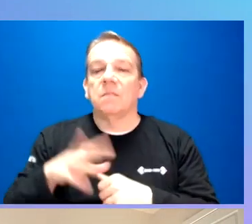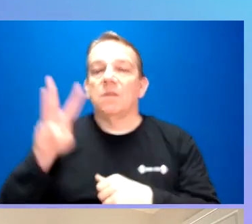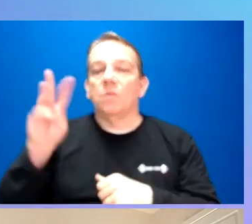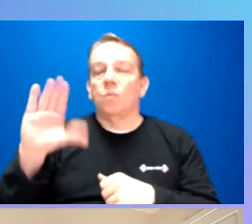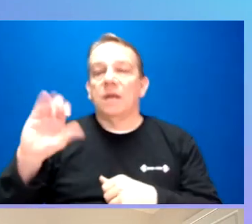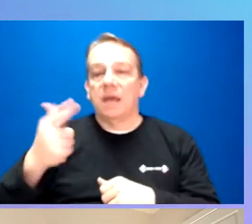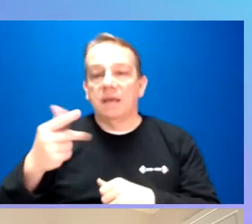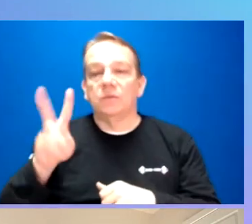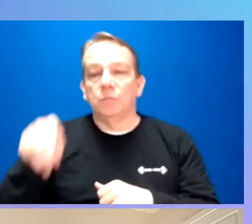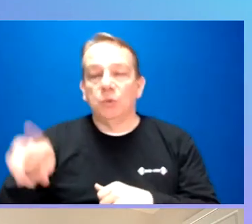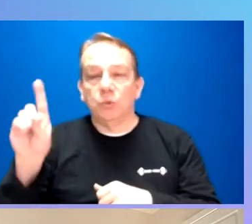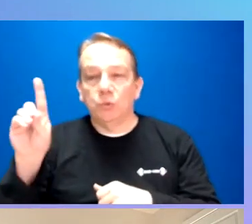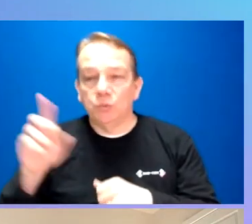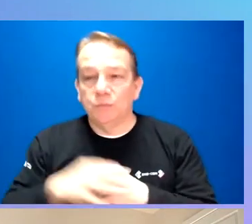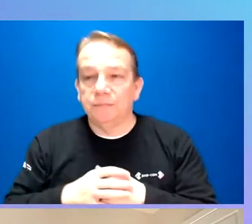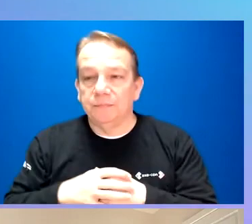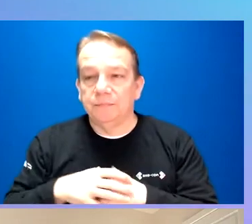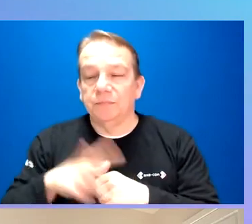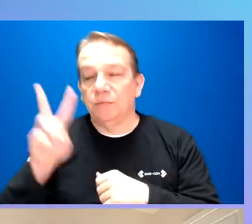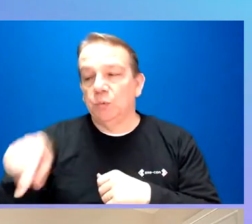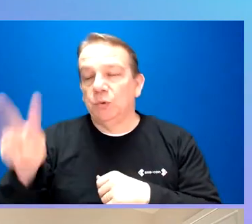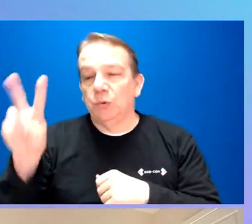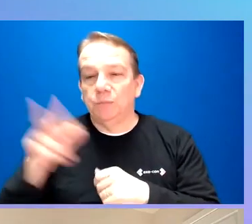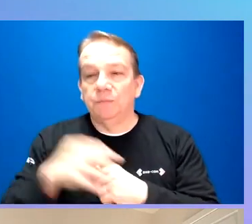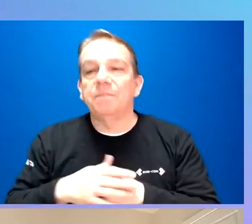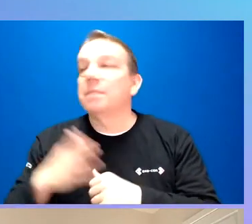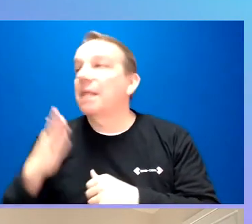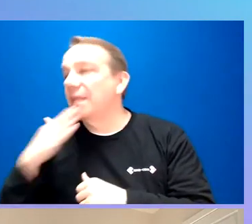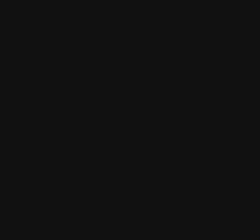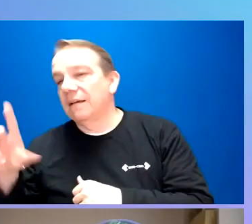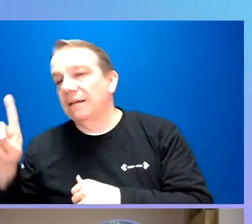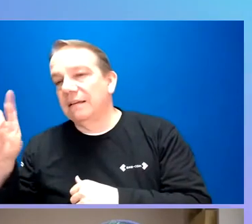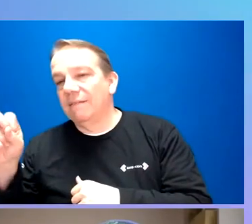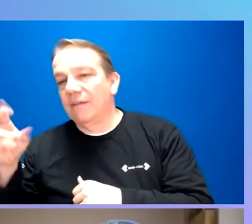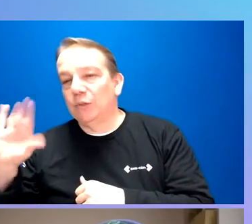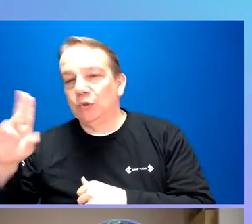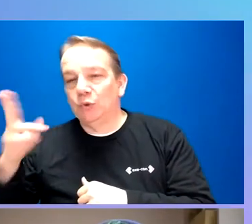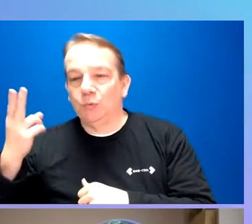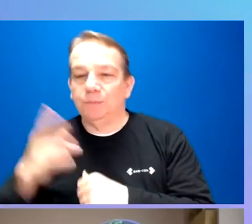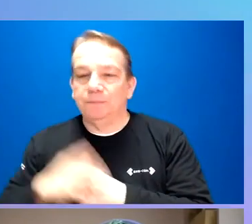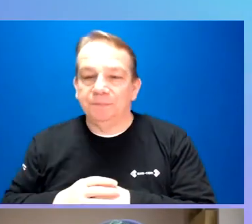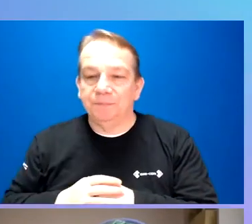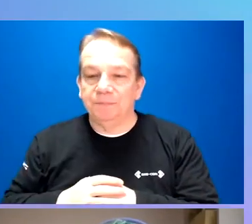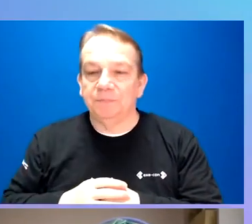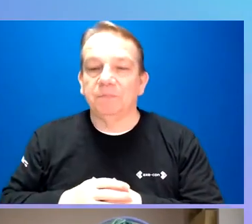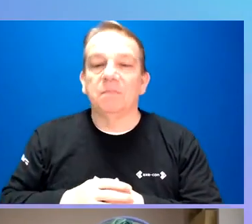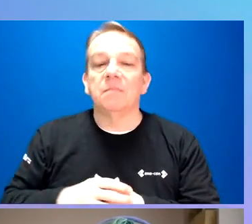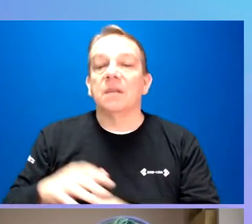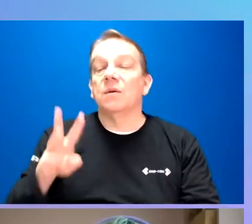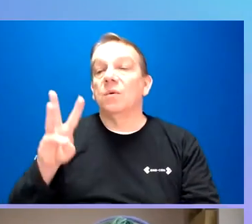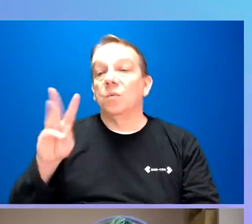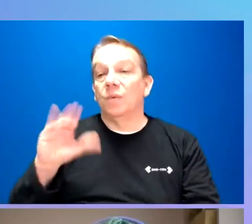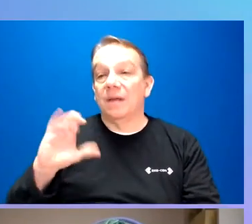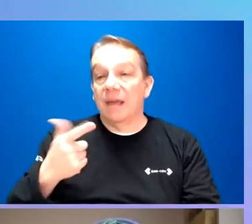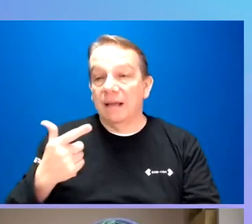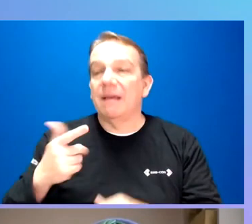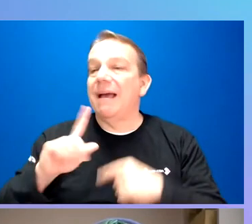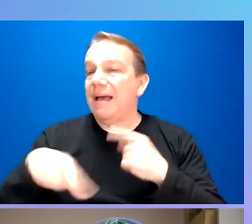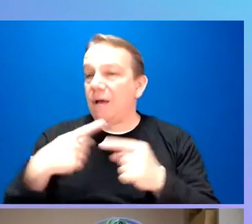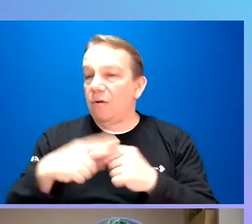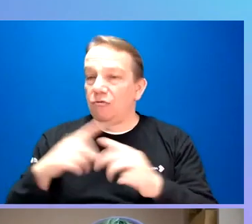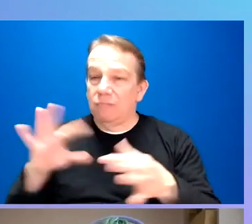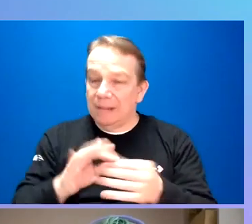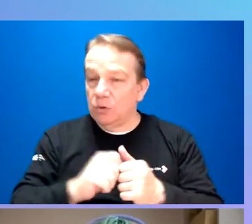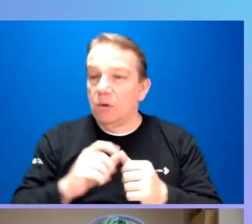Rachel, can you please? Yeah, thank you, Devanshu. So now that we've kind of learned about WCAG and how it relates to our native mobile apps, let's